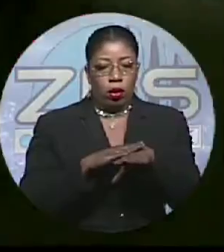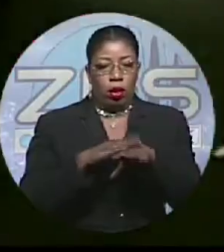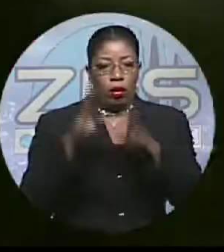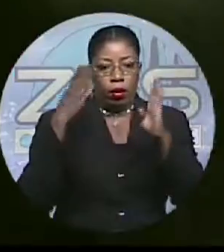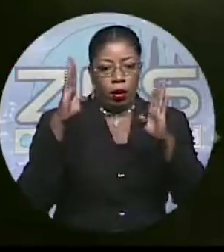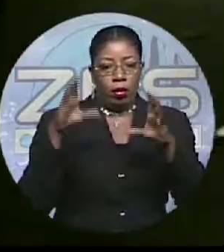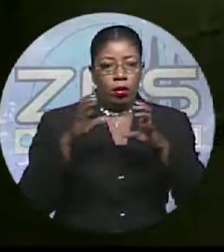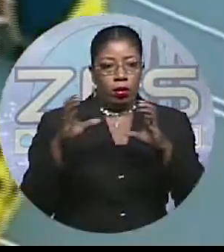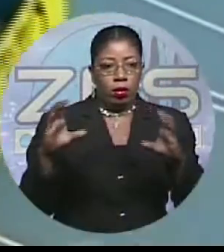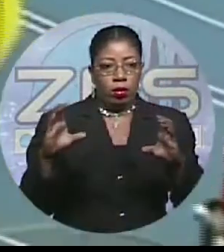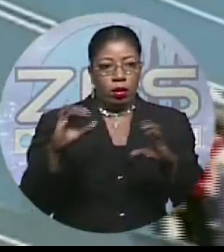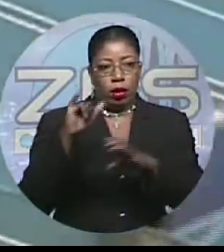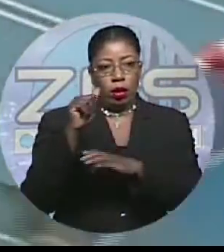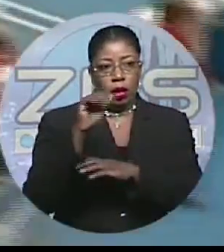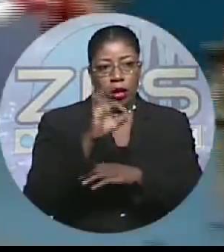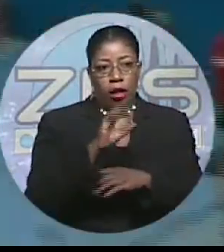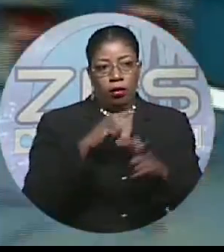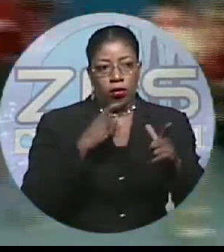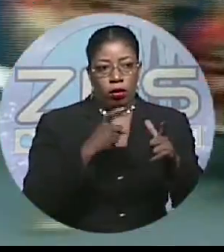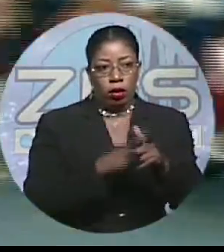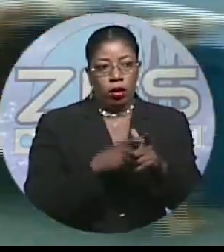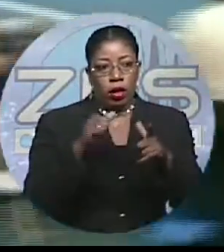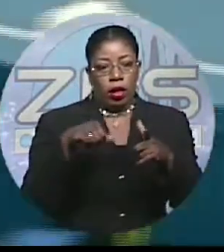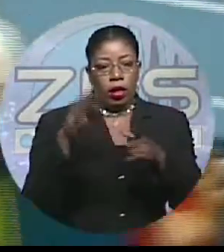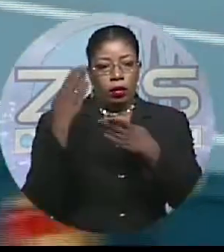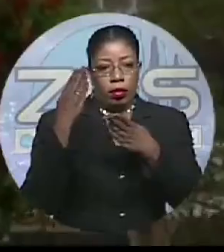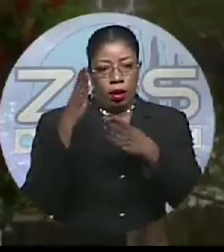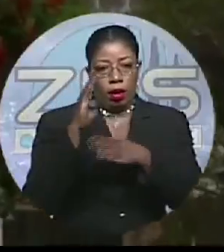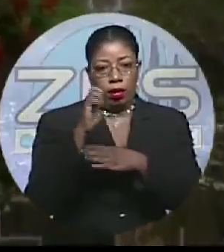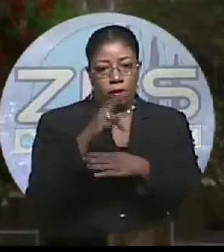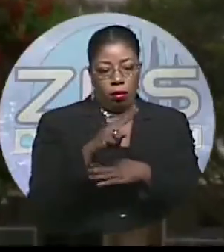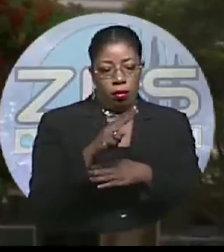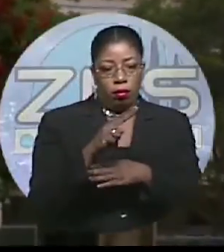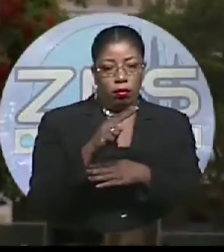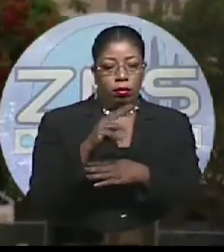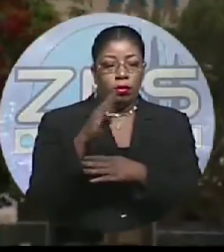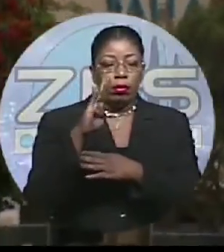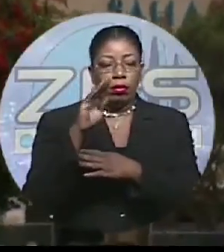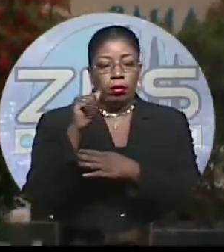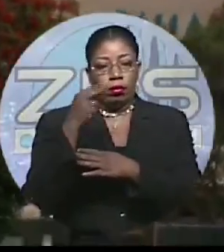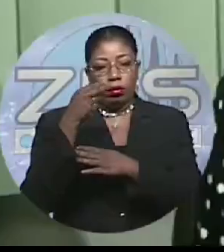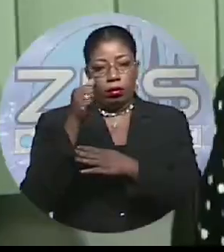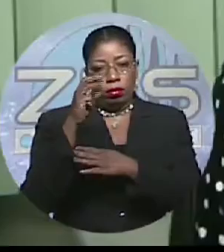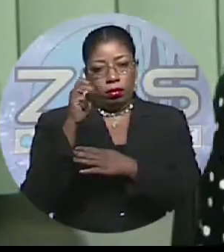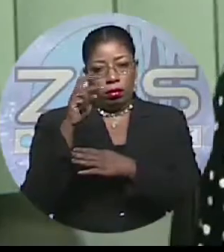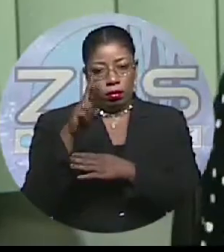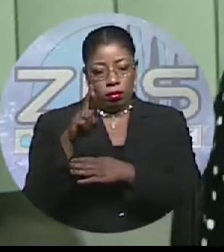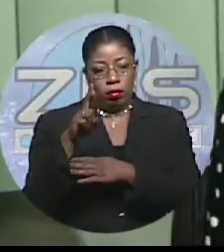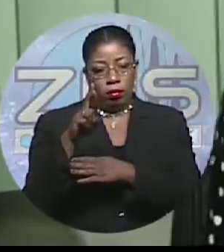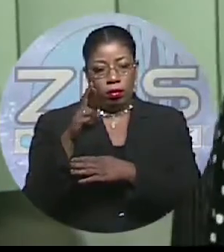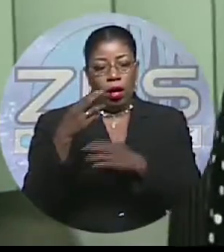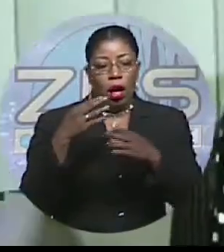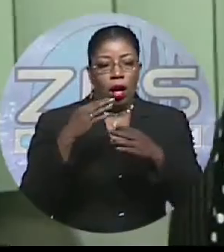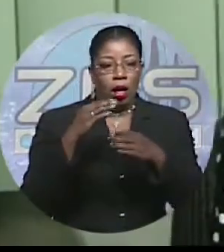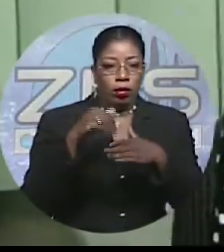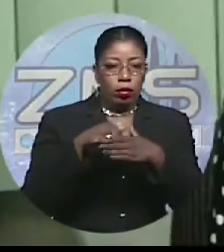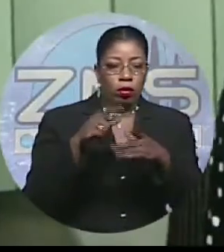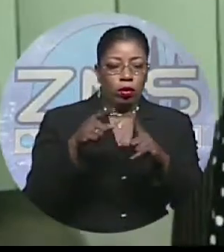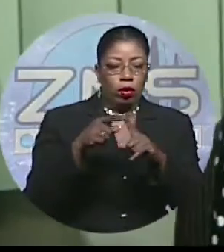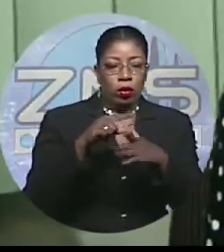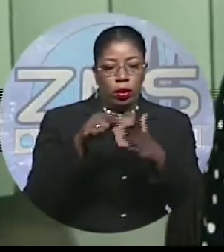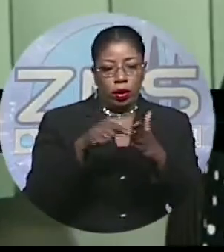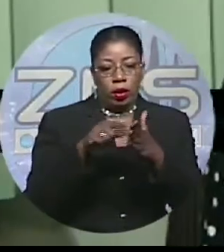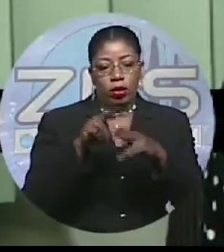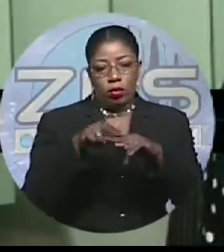the IAAF World Relays, and Bahamar contributed to increased employment. There would have been many persons